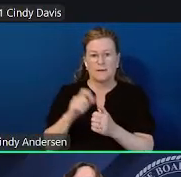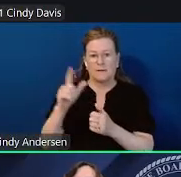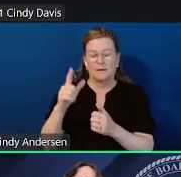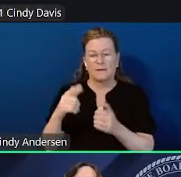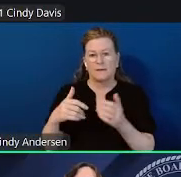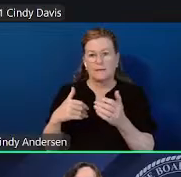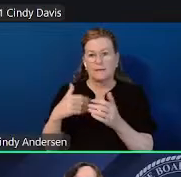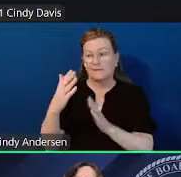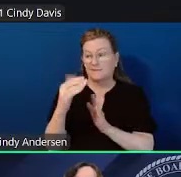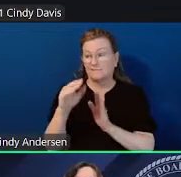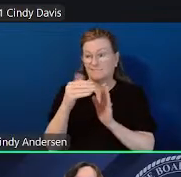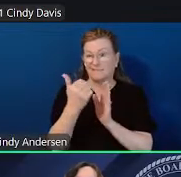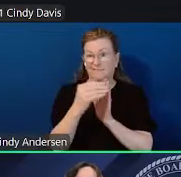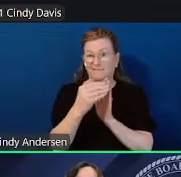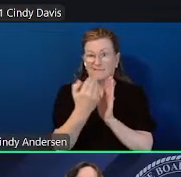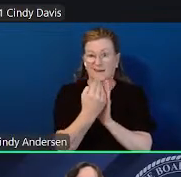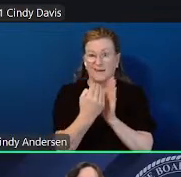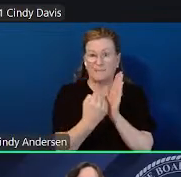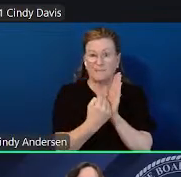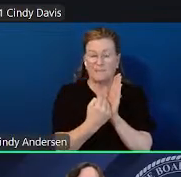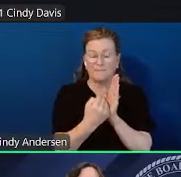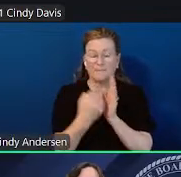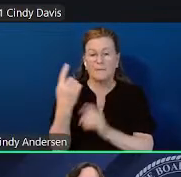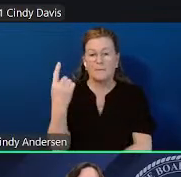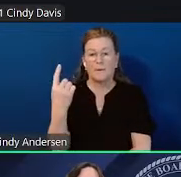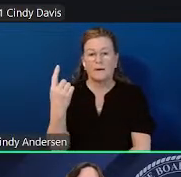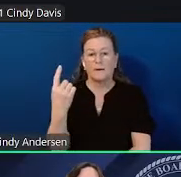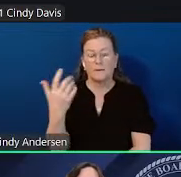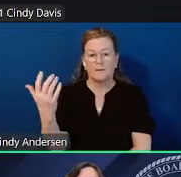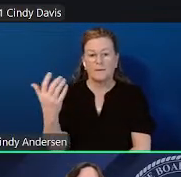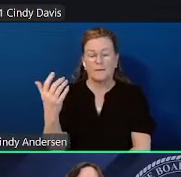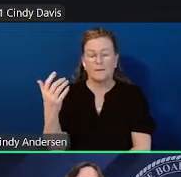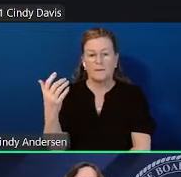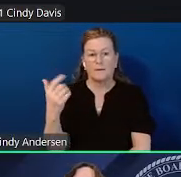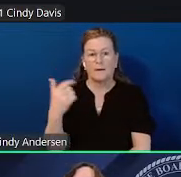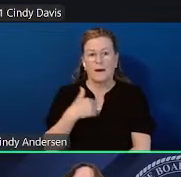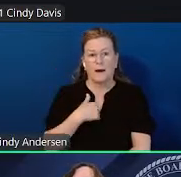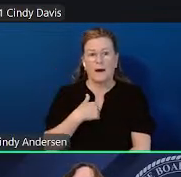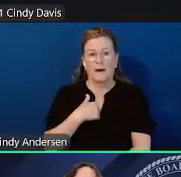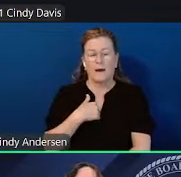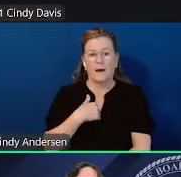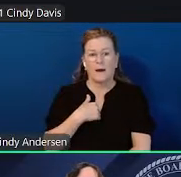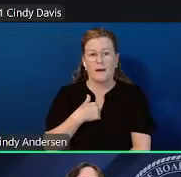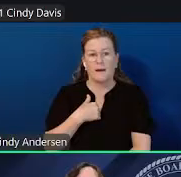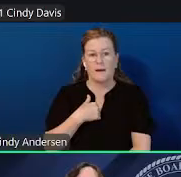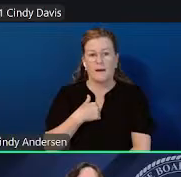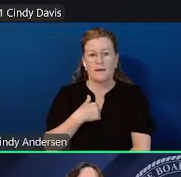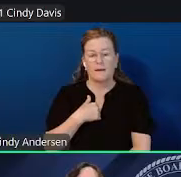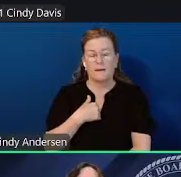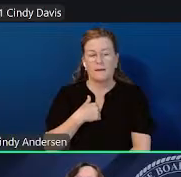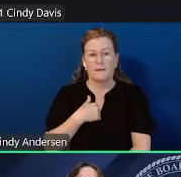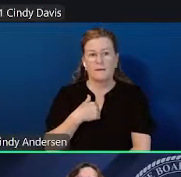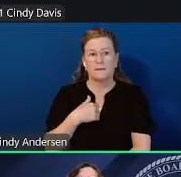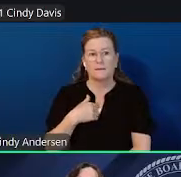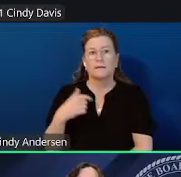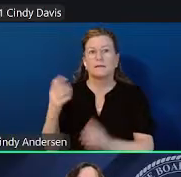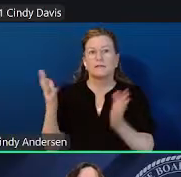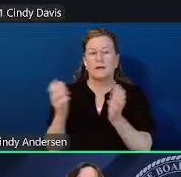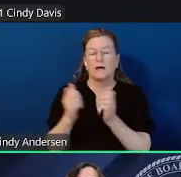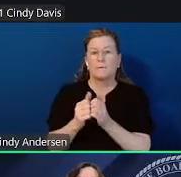agenda item. And one was that I talked to special